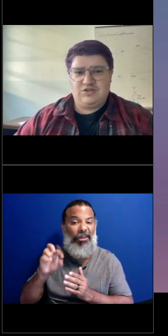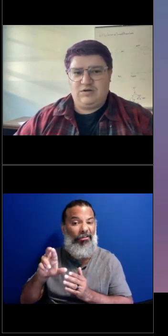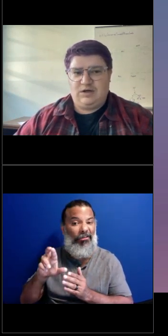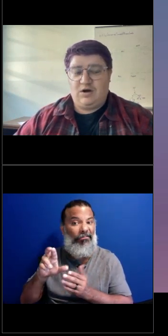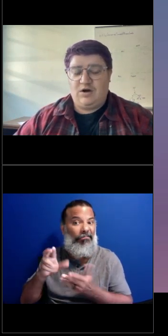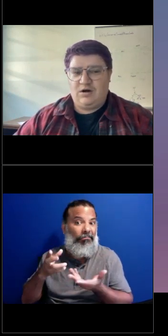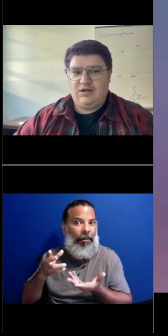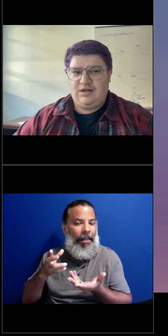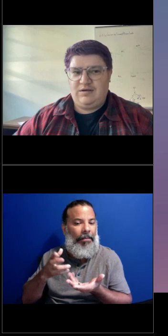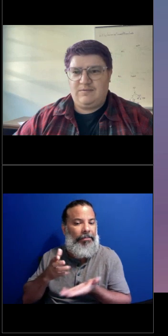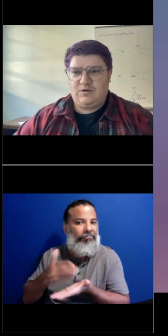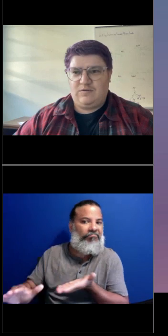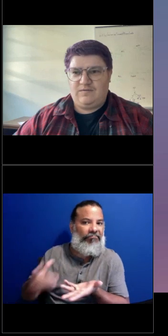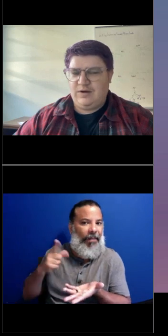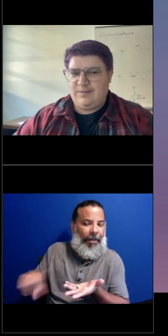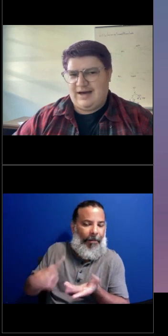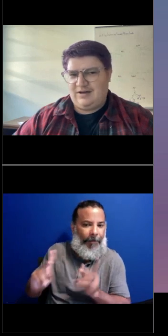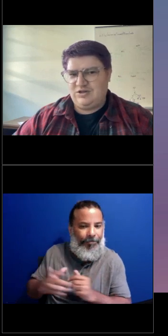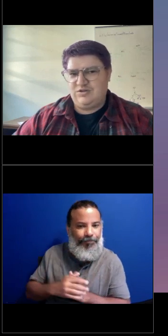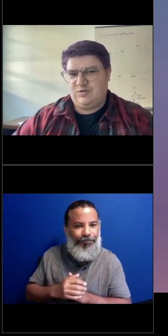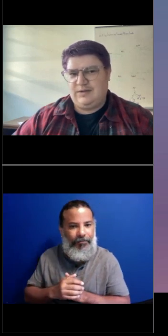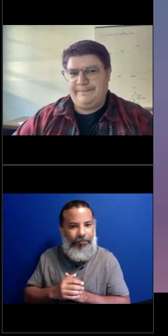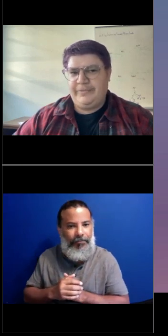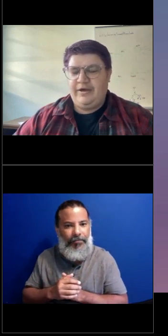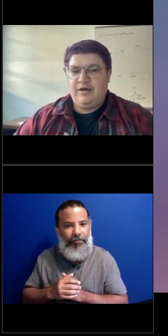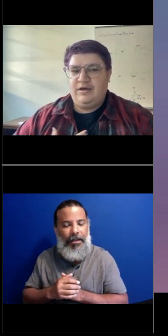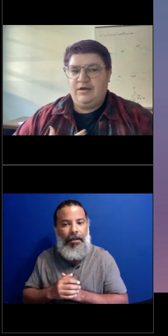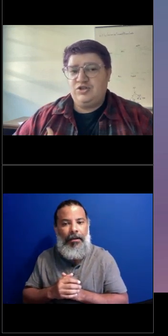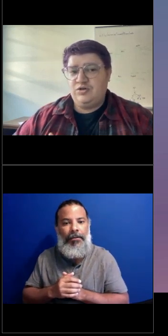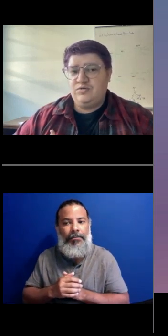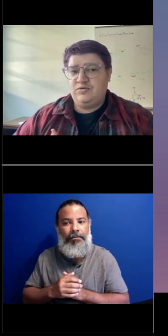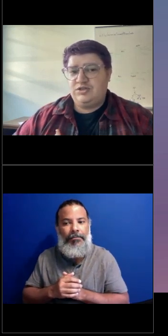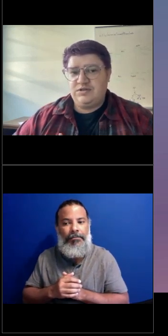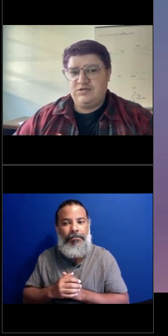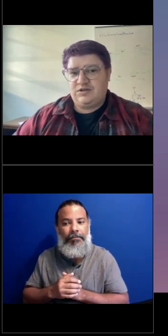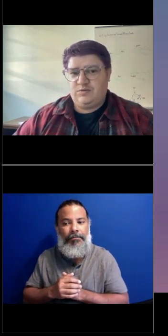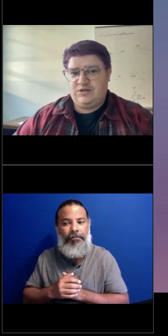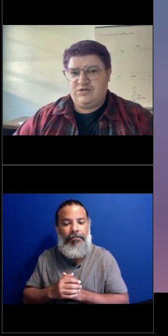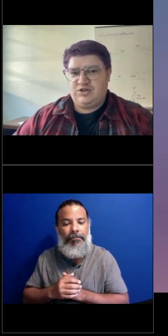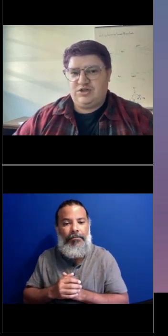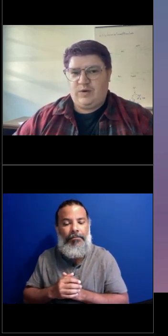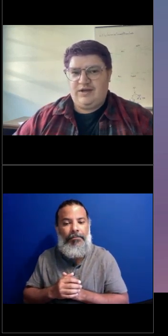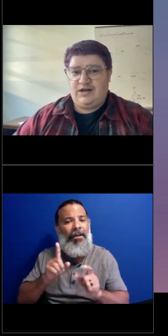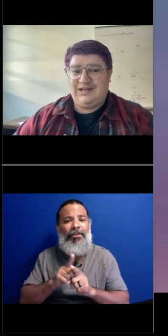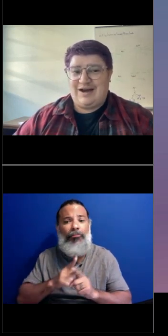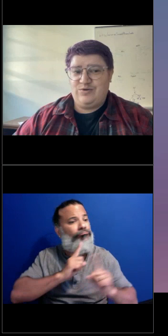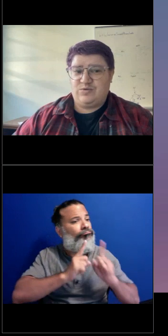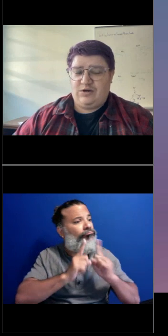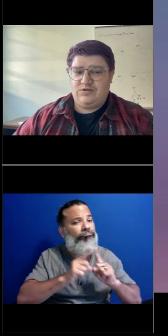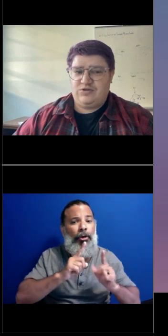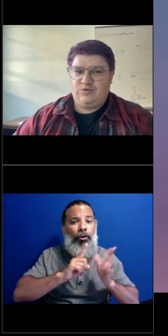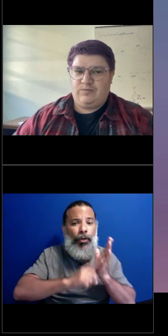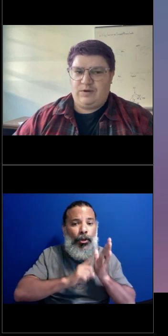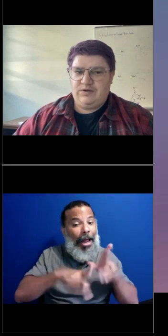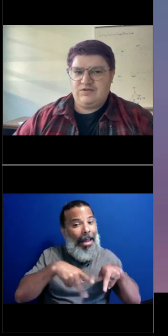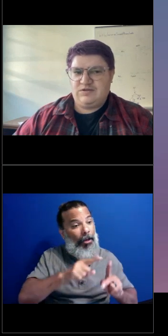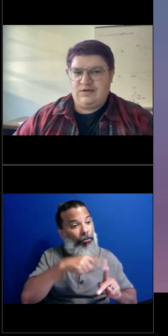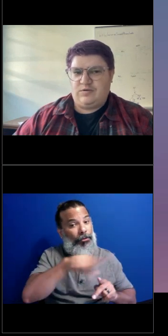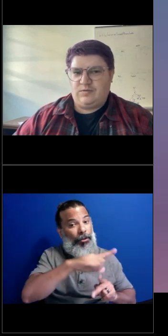explicit misgendering are very bad. Don't do it. Two, don't discuss your research in a way that allows readers